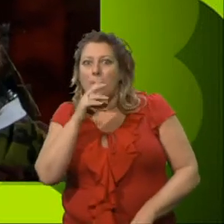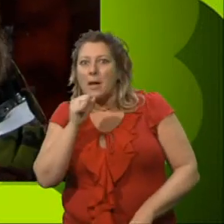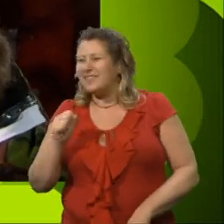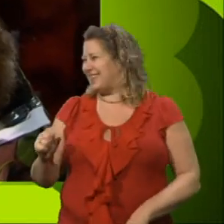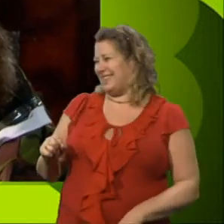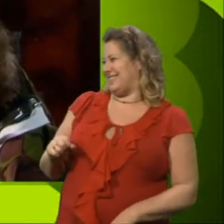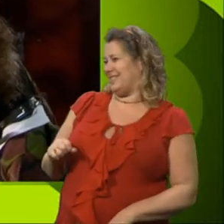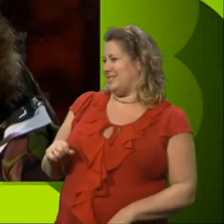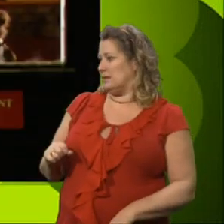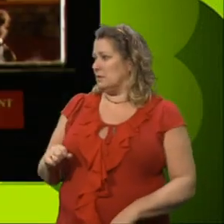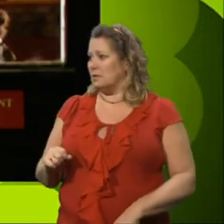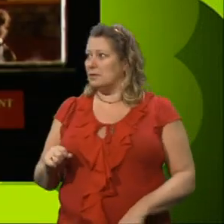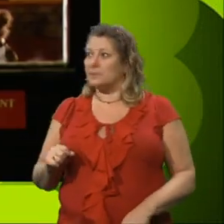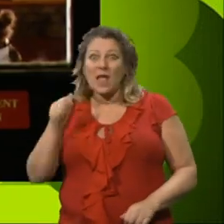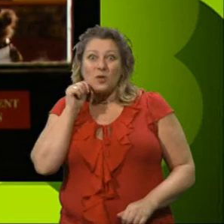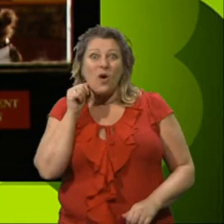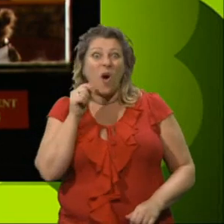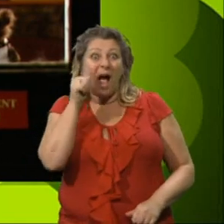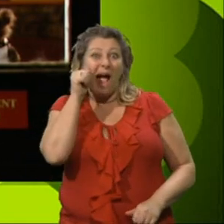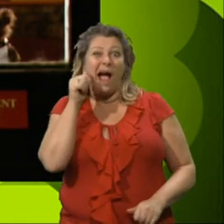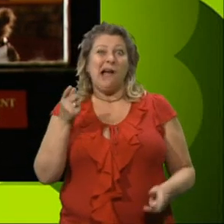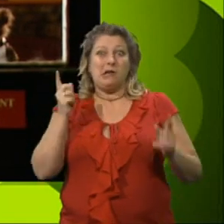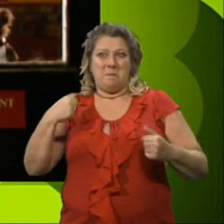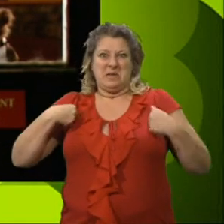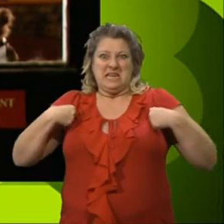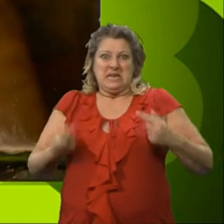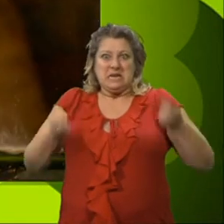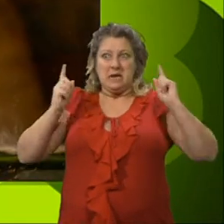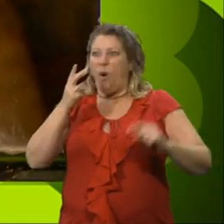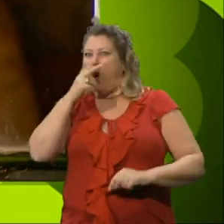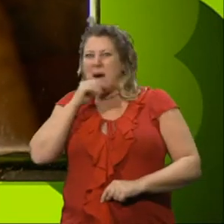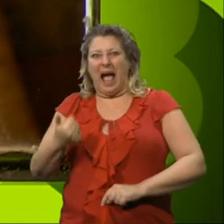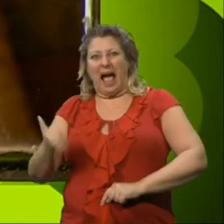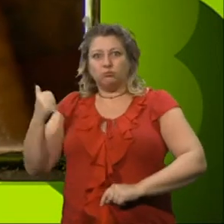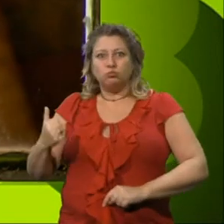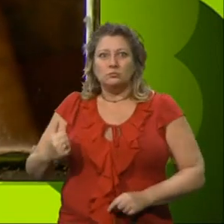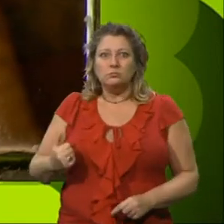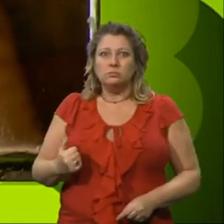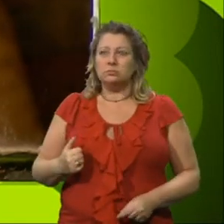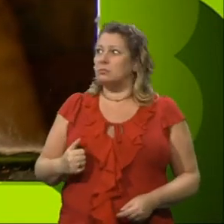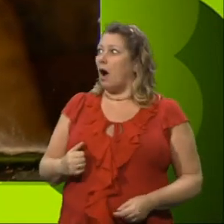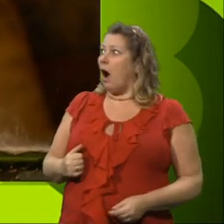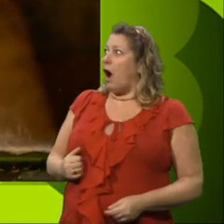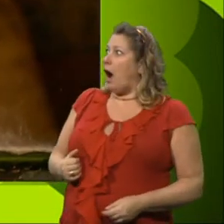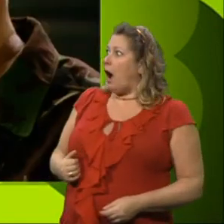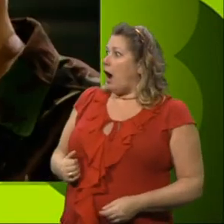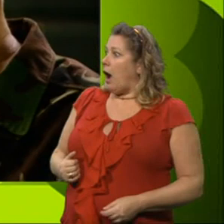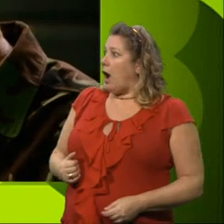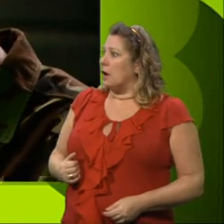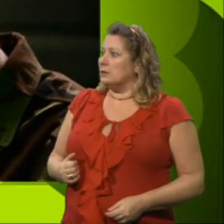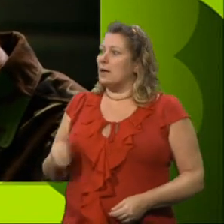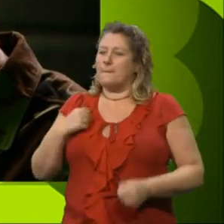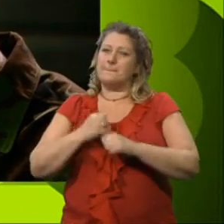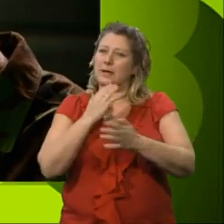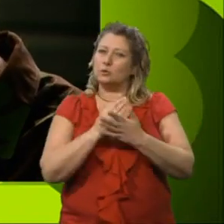isn't. Yes, I know. With the Colonel out of the way, I'll be in charge round here. He is. Yeah, I've just got to make sure he